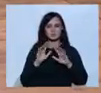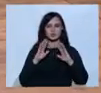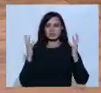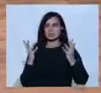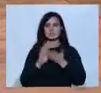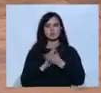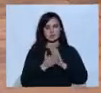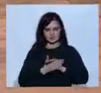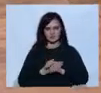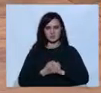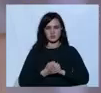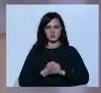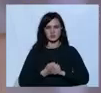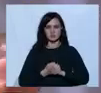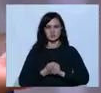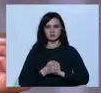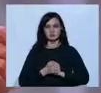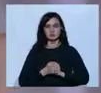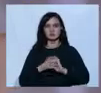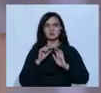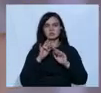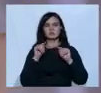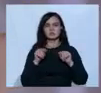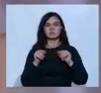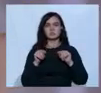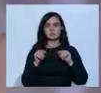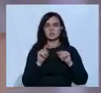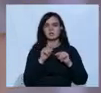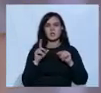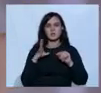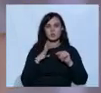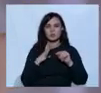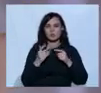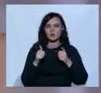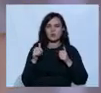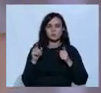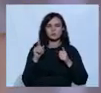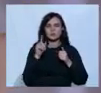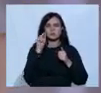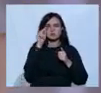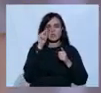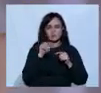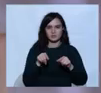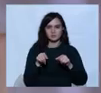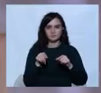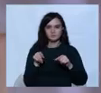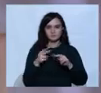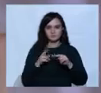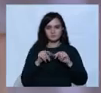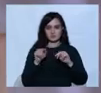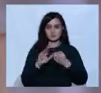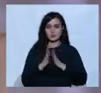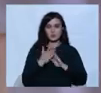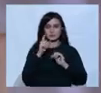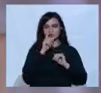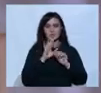sending us your homework. And I'll go straight to the question now. Do you think Antonio risking his life for